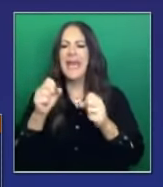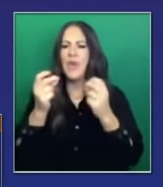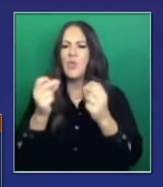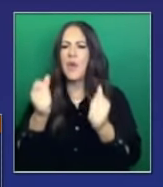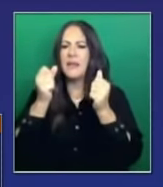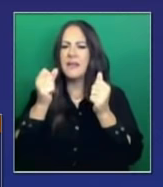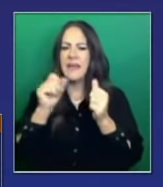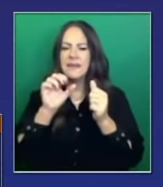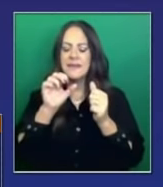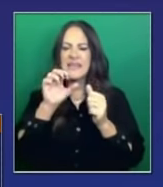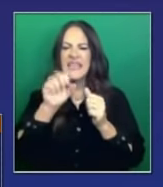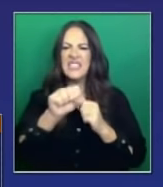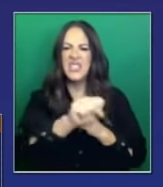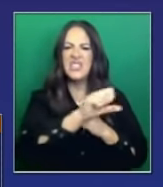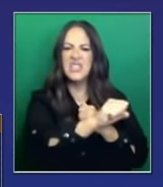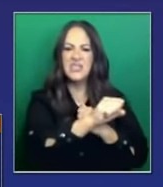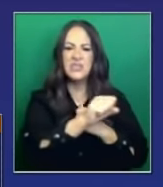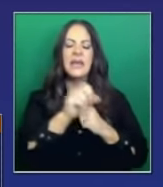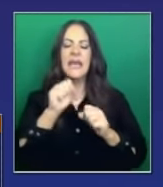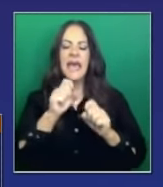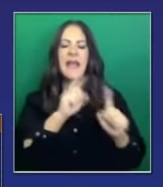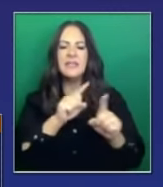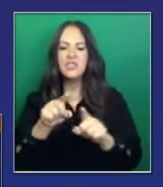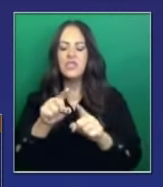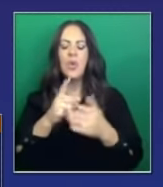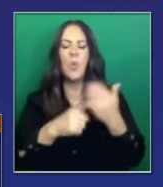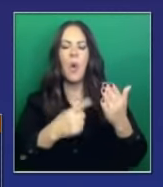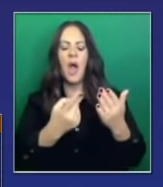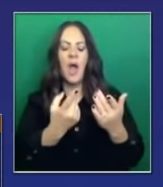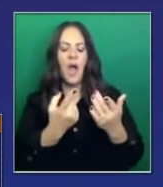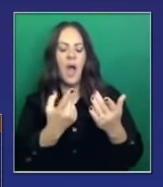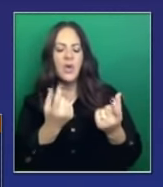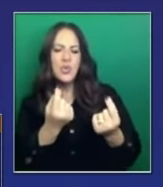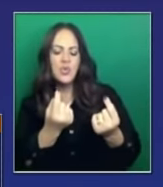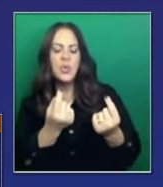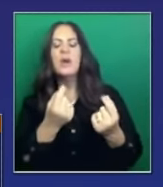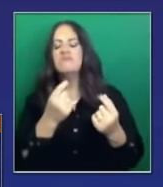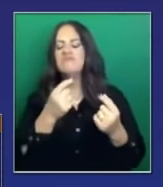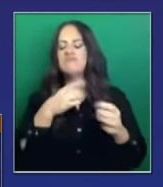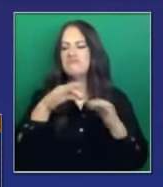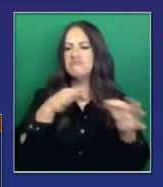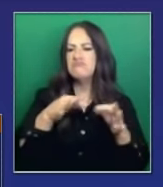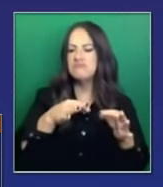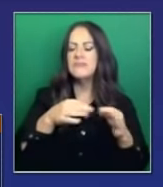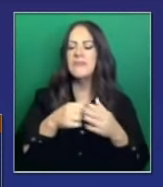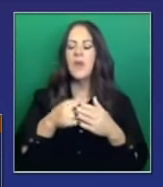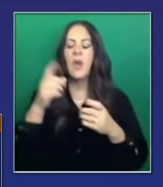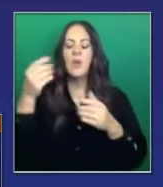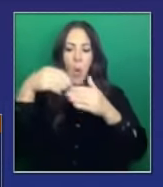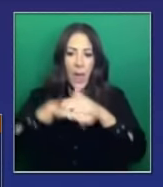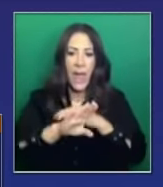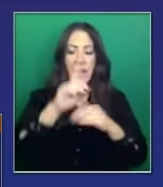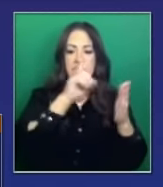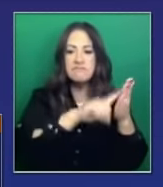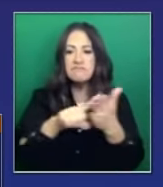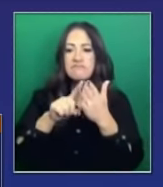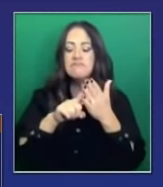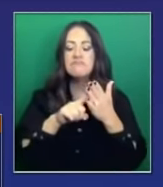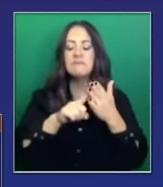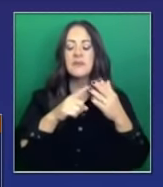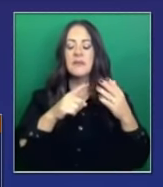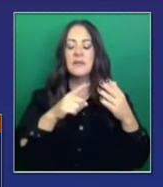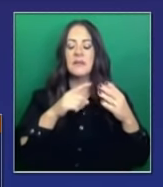and ask questions, and then these walkthroughs. We wanna do more physical inspections. We wanna be more present and more